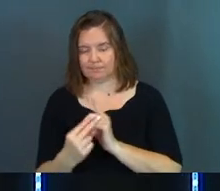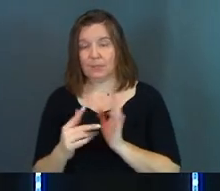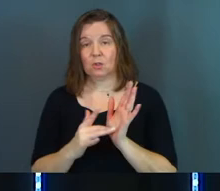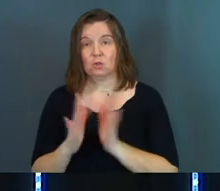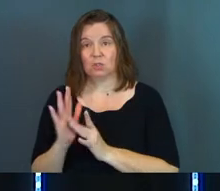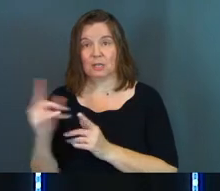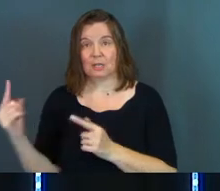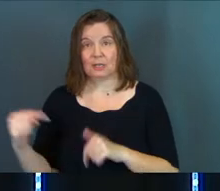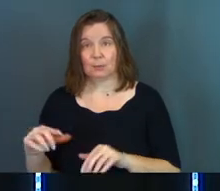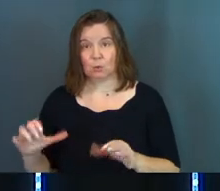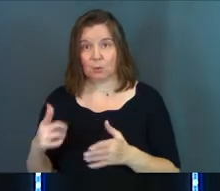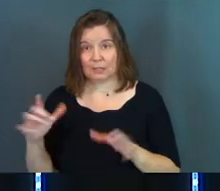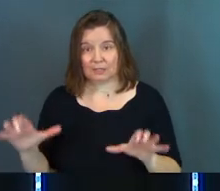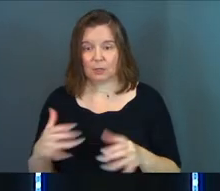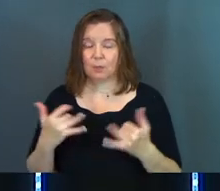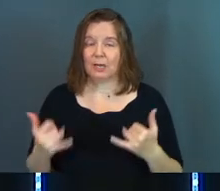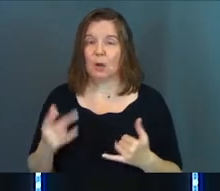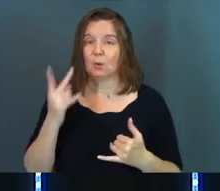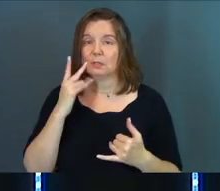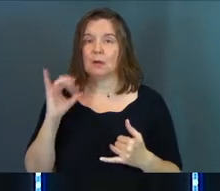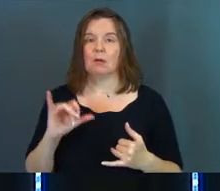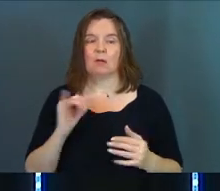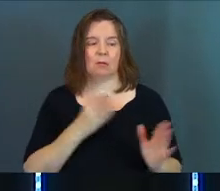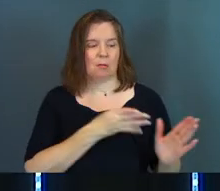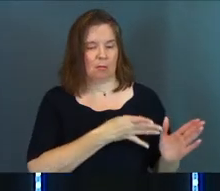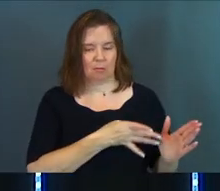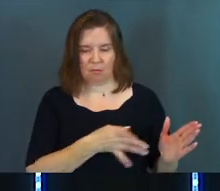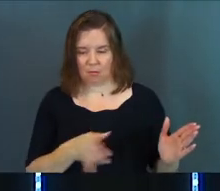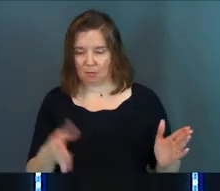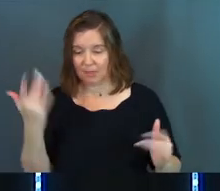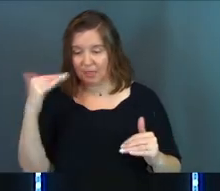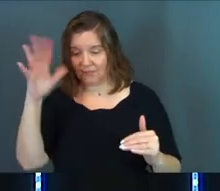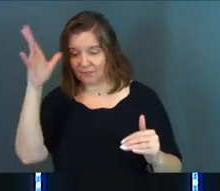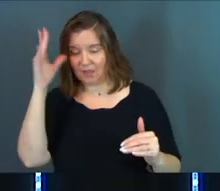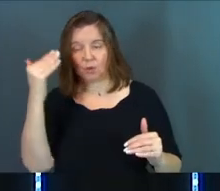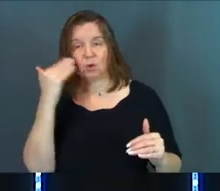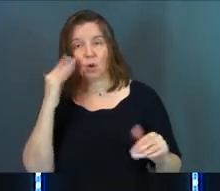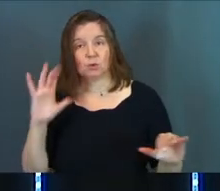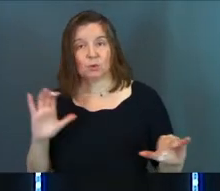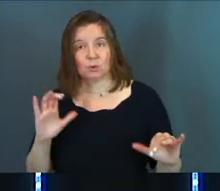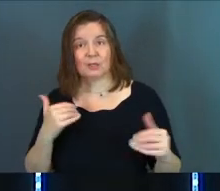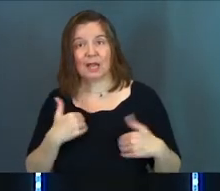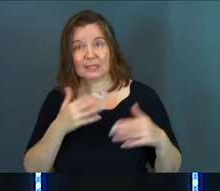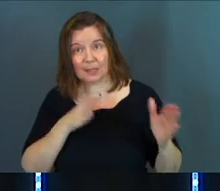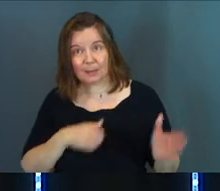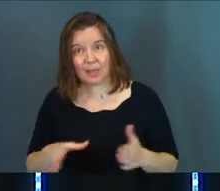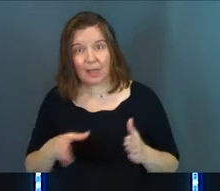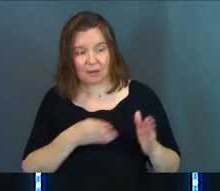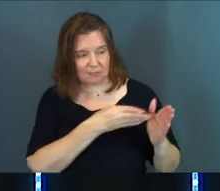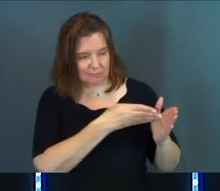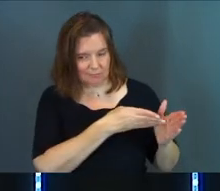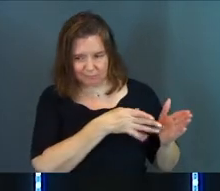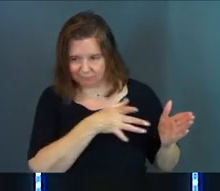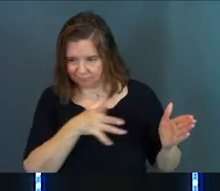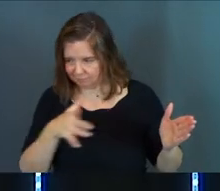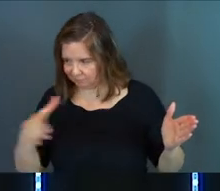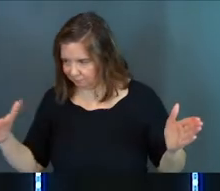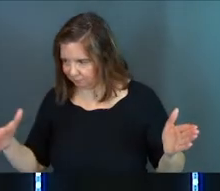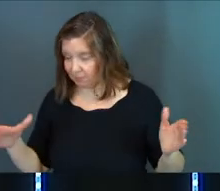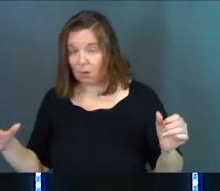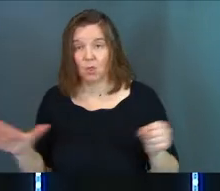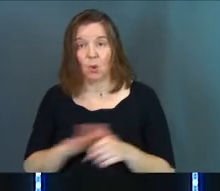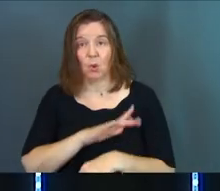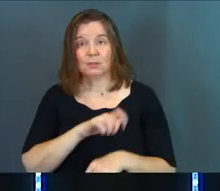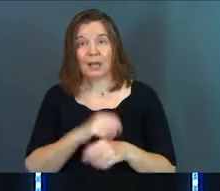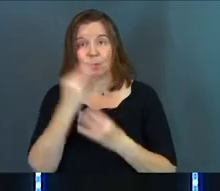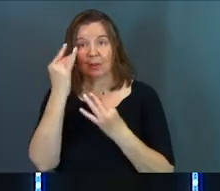Jesus coming in and doing what He did, we can now see that all along, our Heavenly Father knows what He's doing. Amen? He's got a plan all along. And the whole